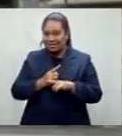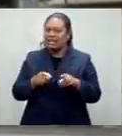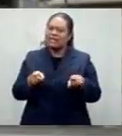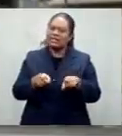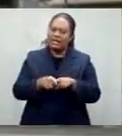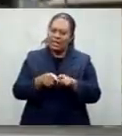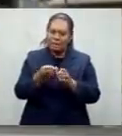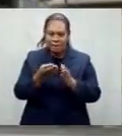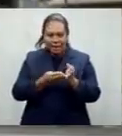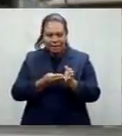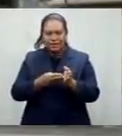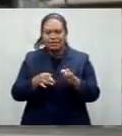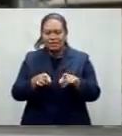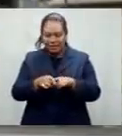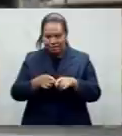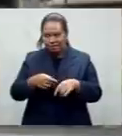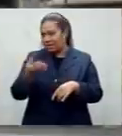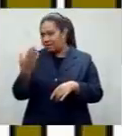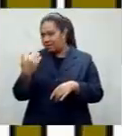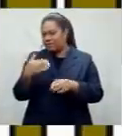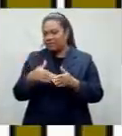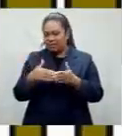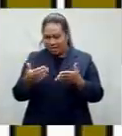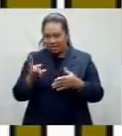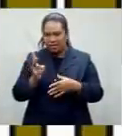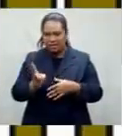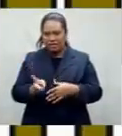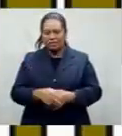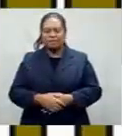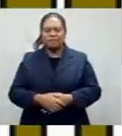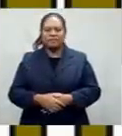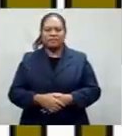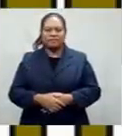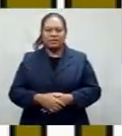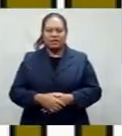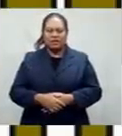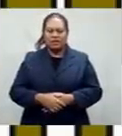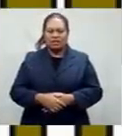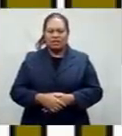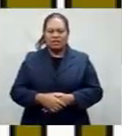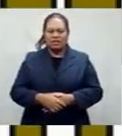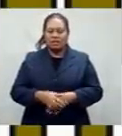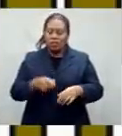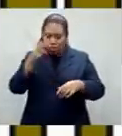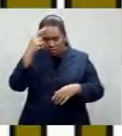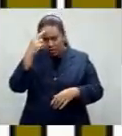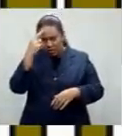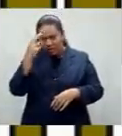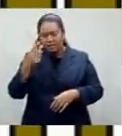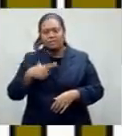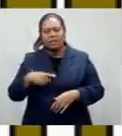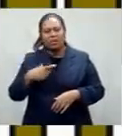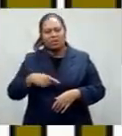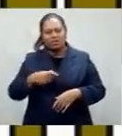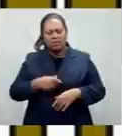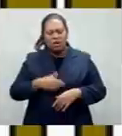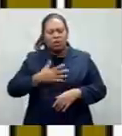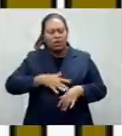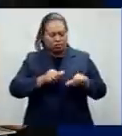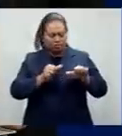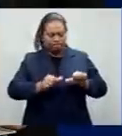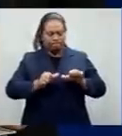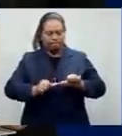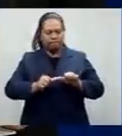And all that we asked was the whole objective is that we protect local